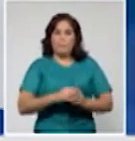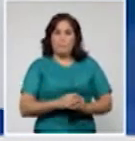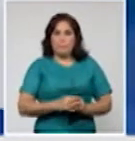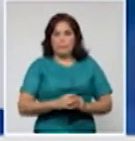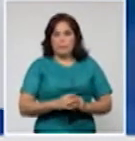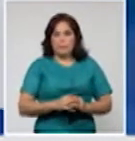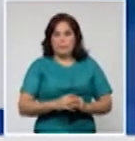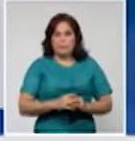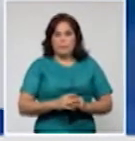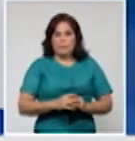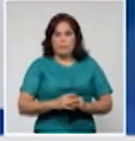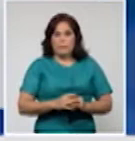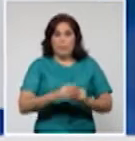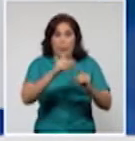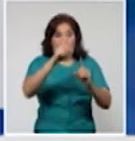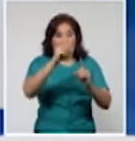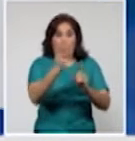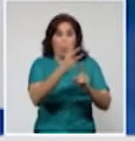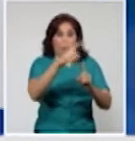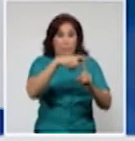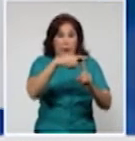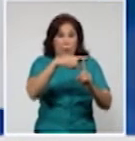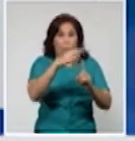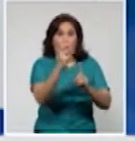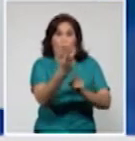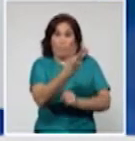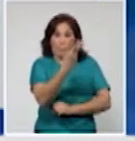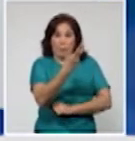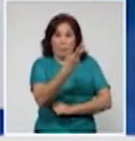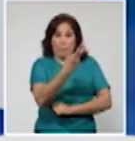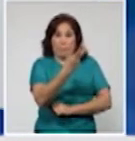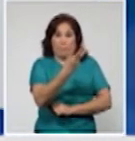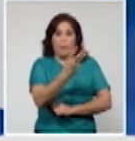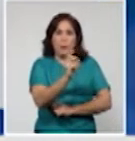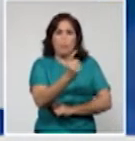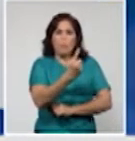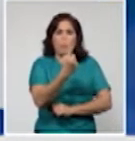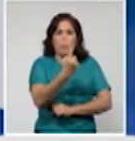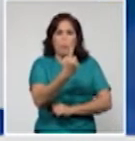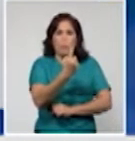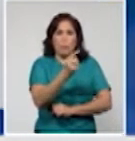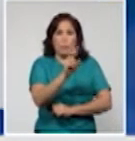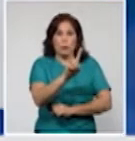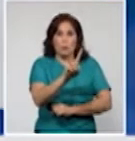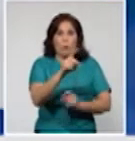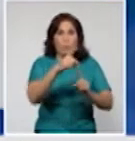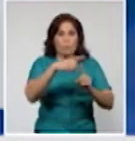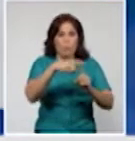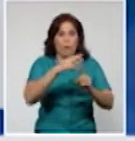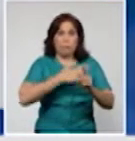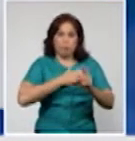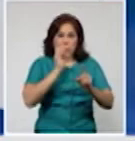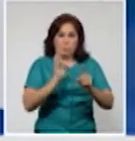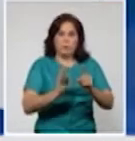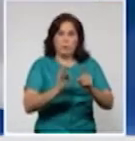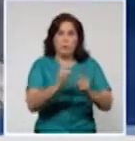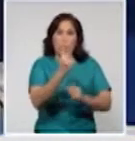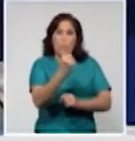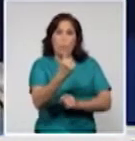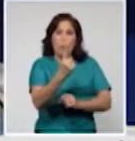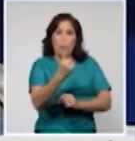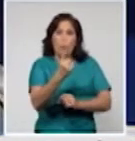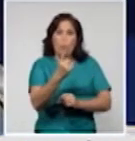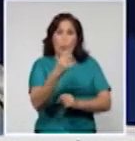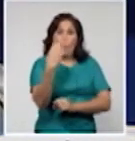Granma. The cases from Las Tunas belong to the municipality of Las